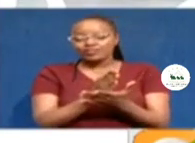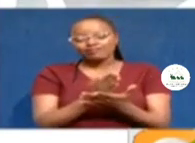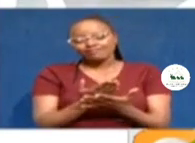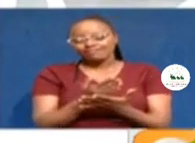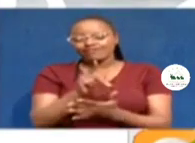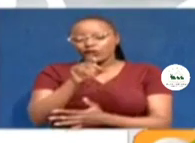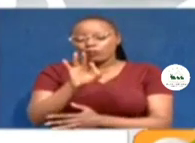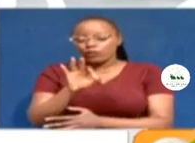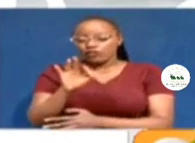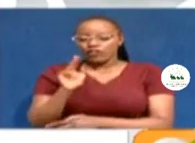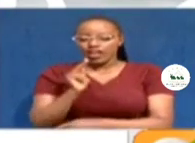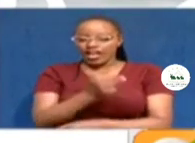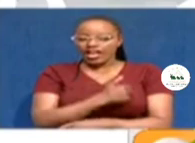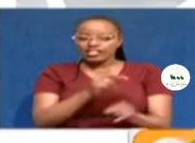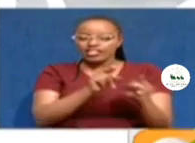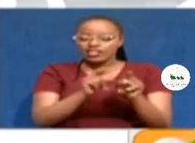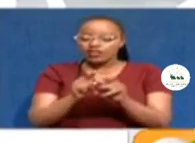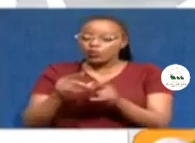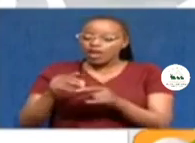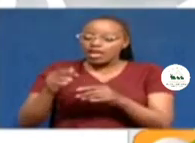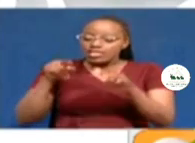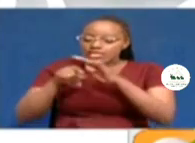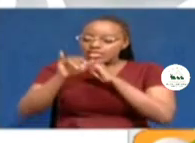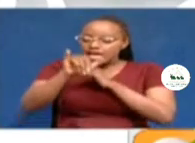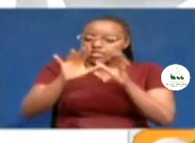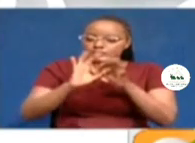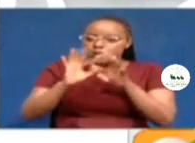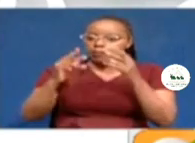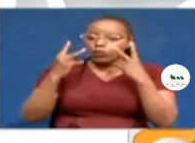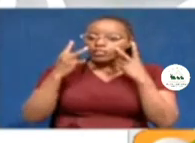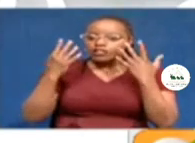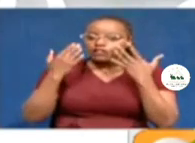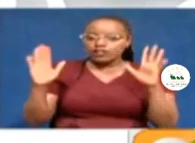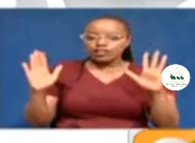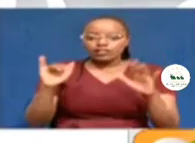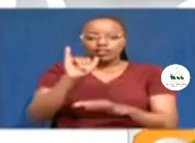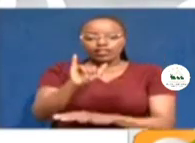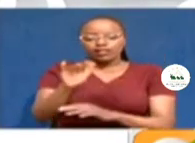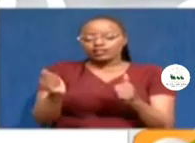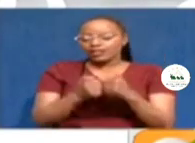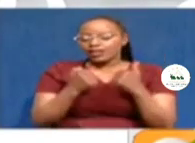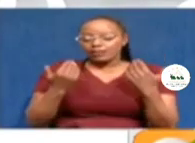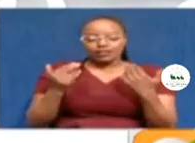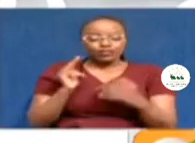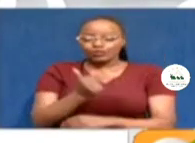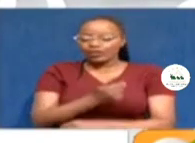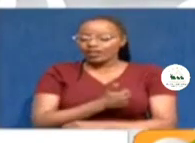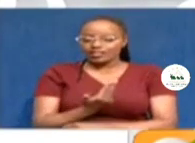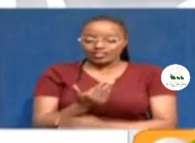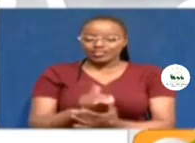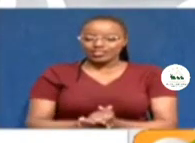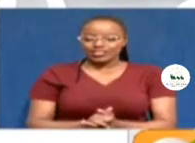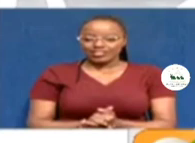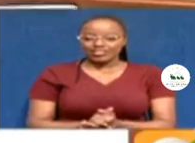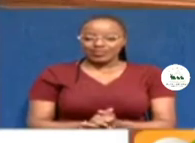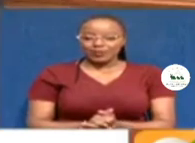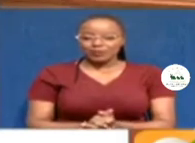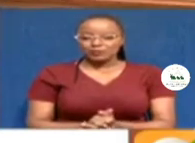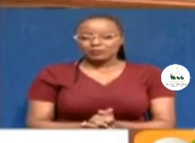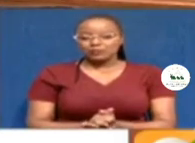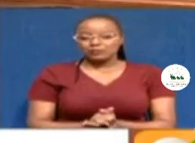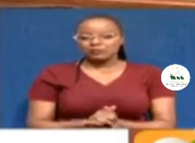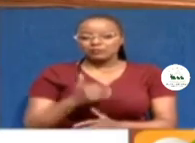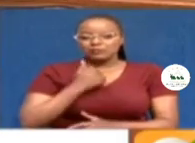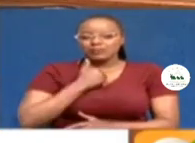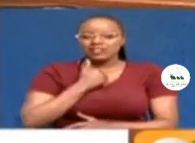Prof, we are walking into this eyes wide open, aren't we? You know, there